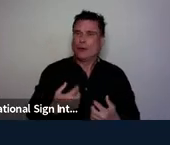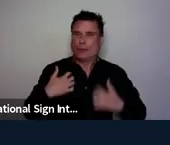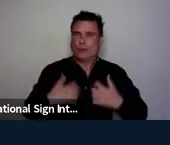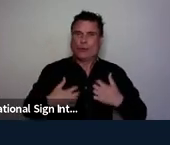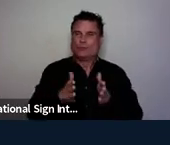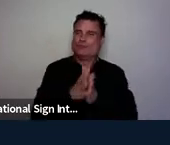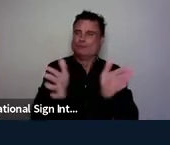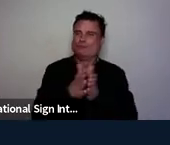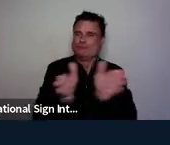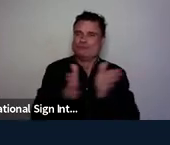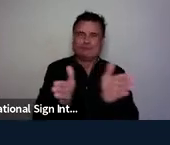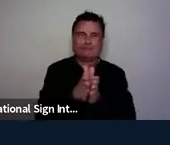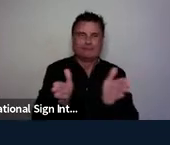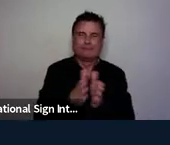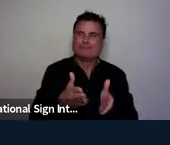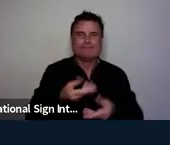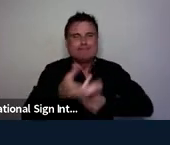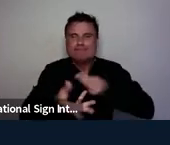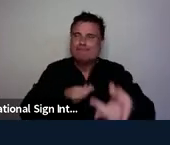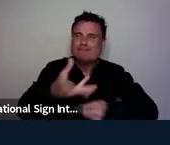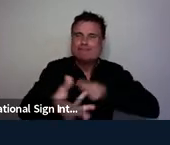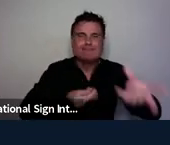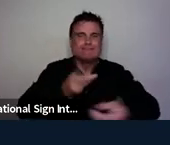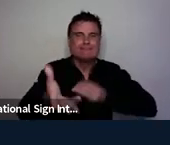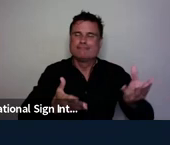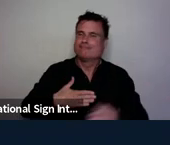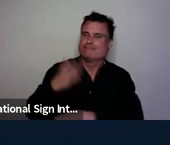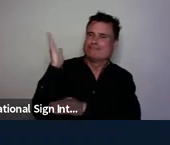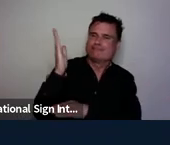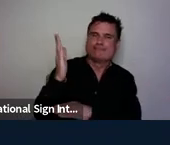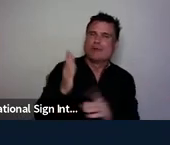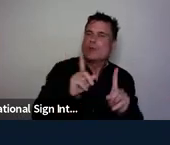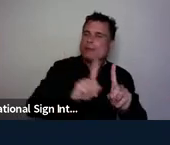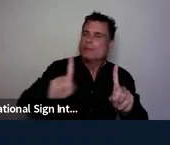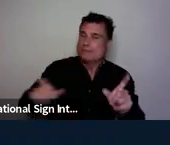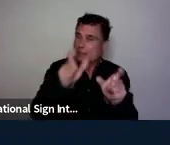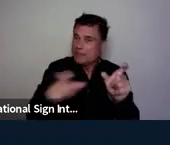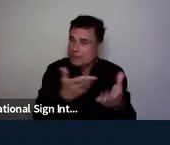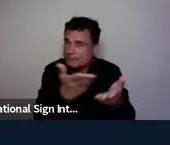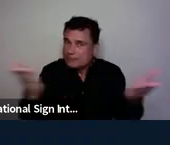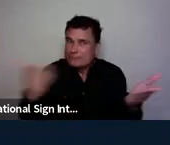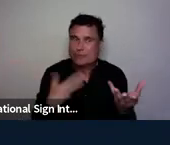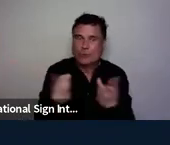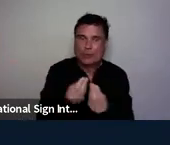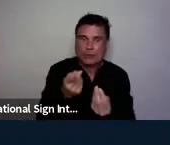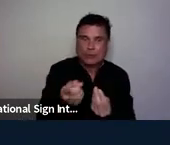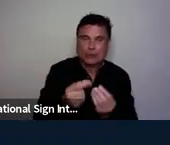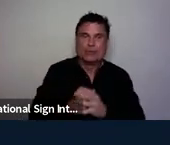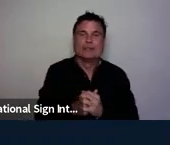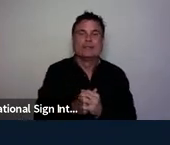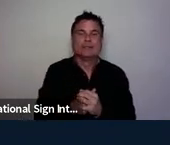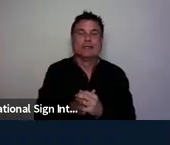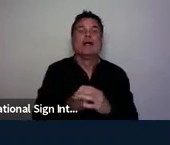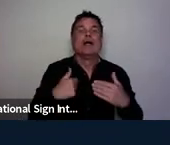with other young people in order to present our different initiatives and to bring forward